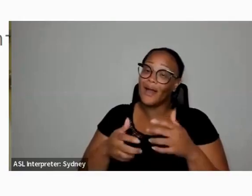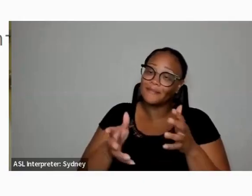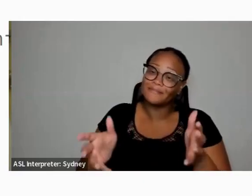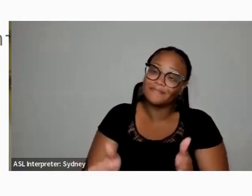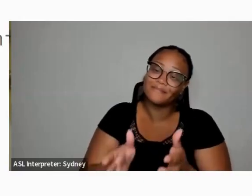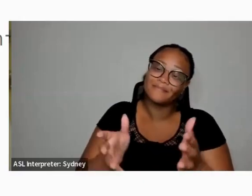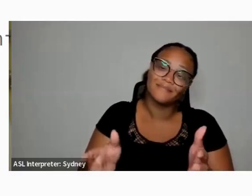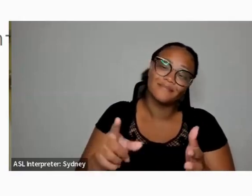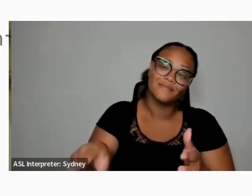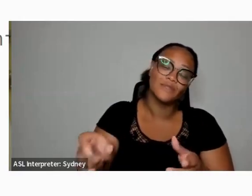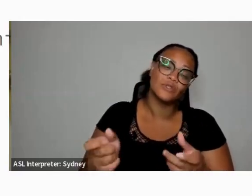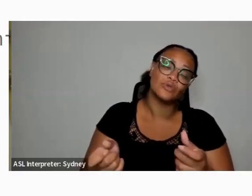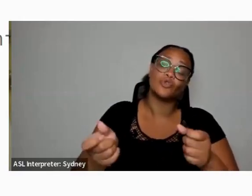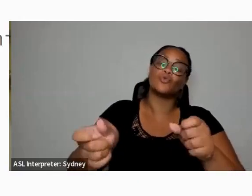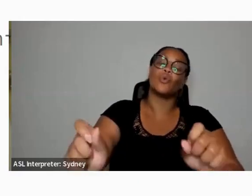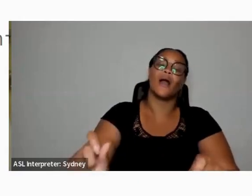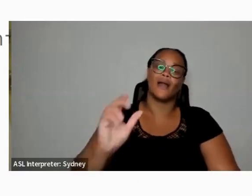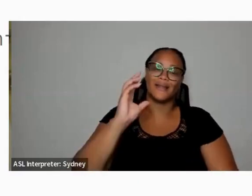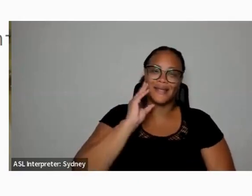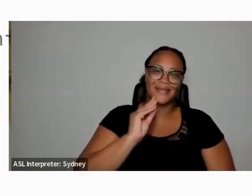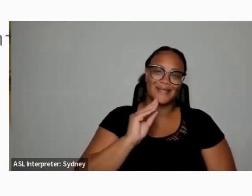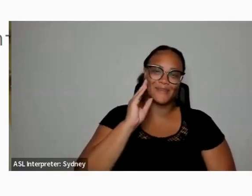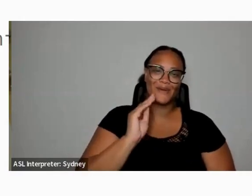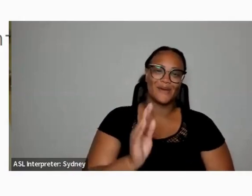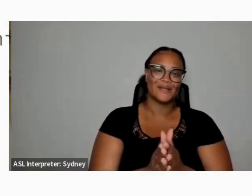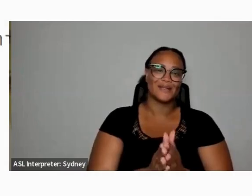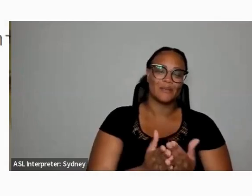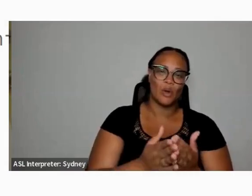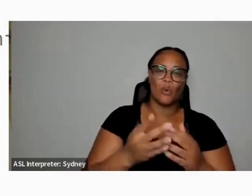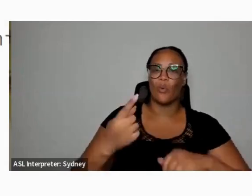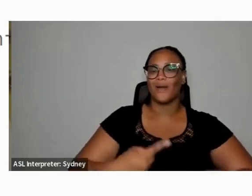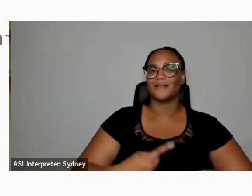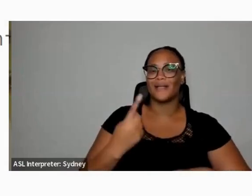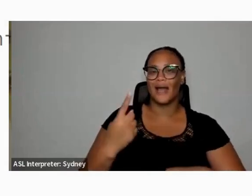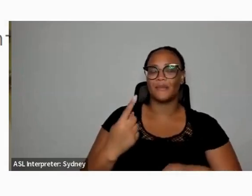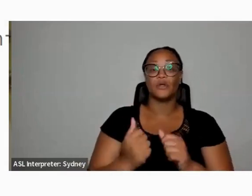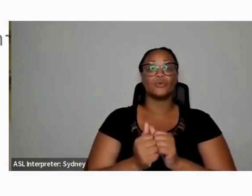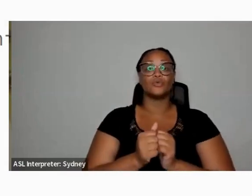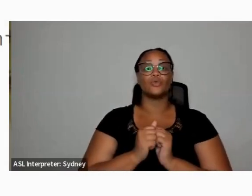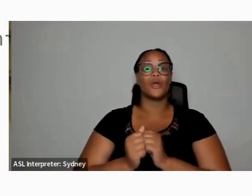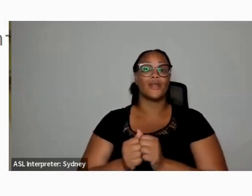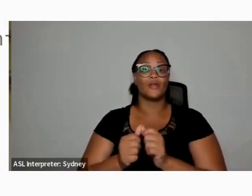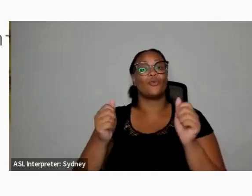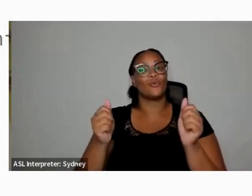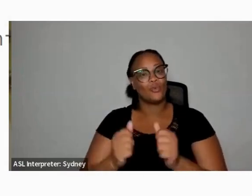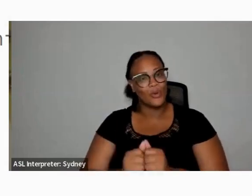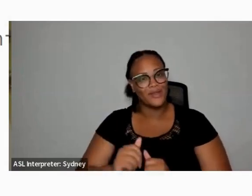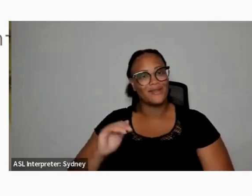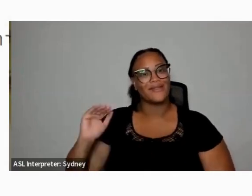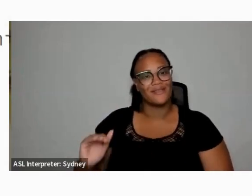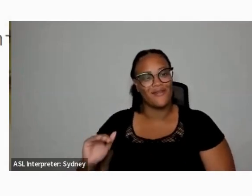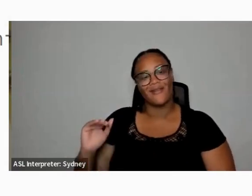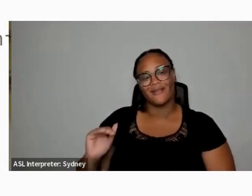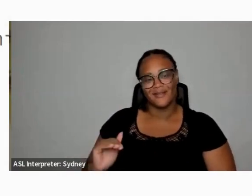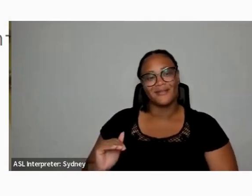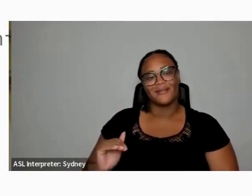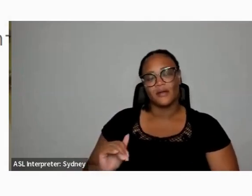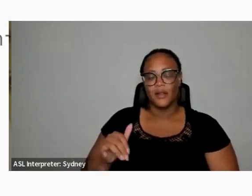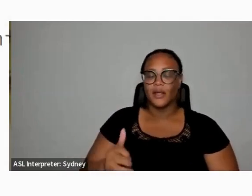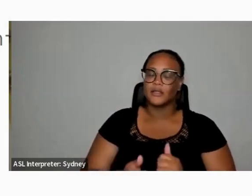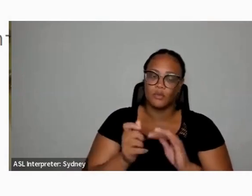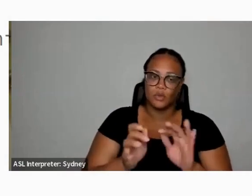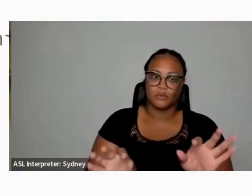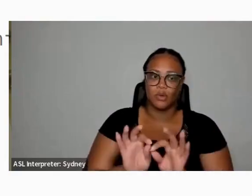an experience book about one thing with your child and do it together. That's the most important part, that you do